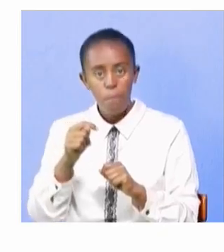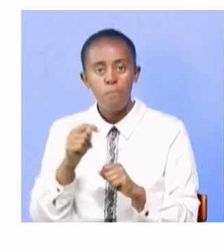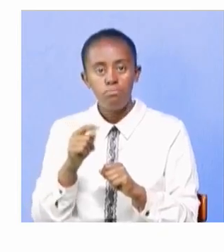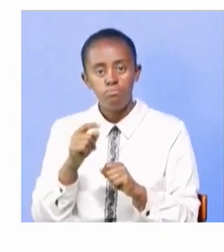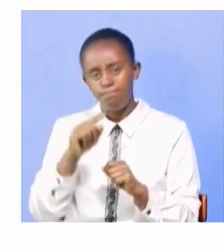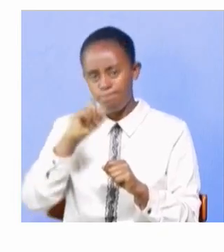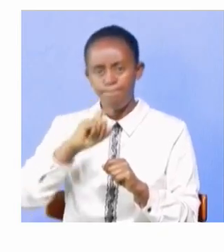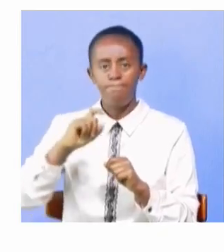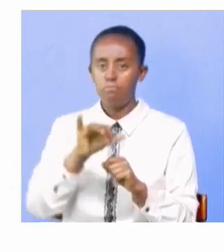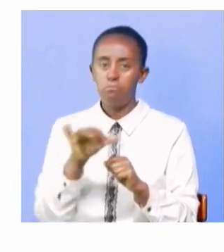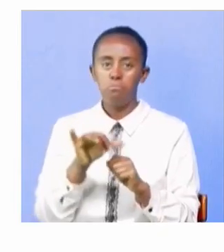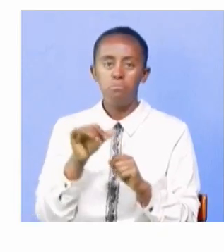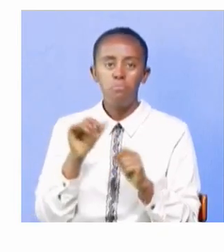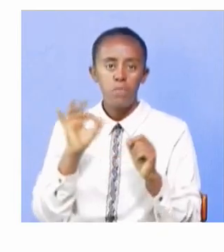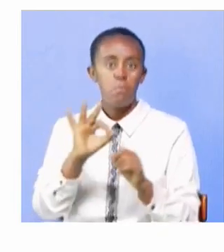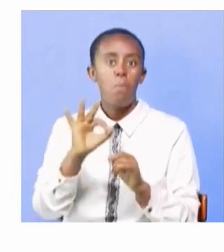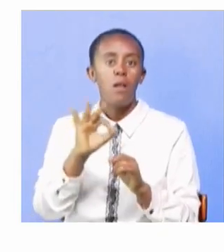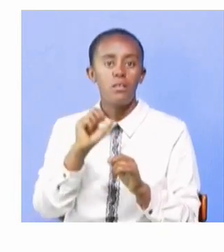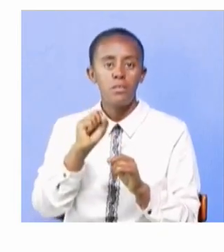smart.